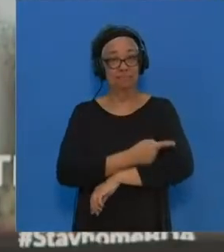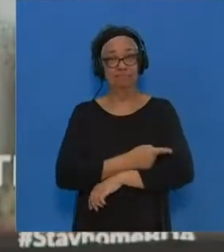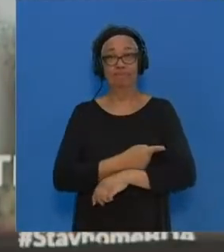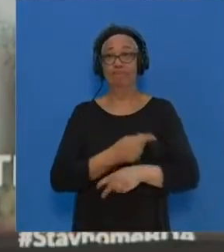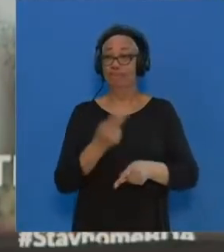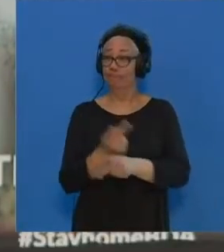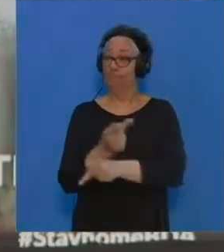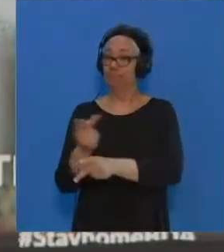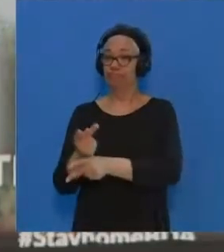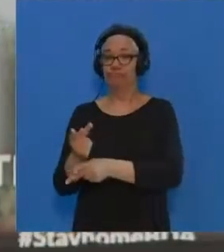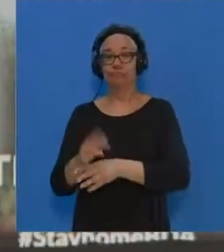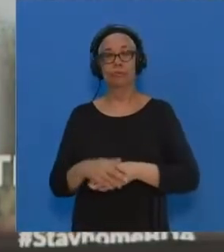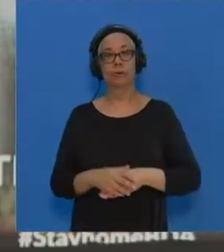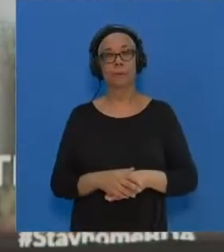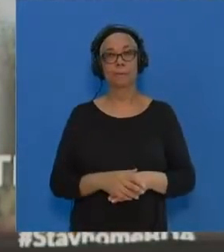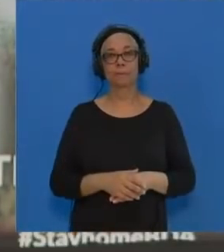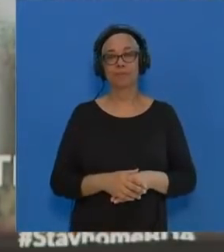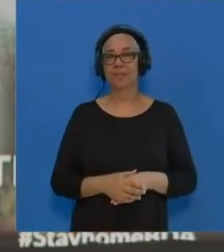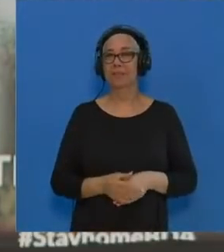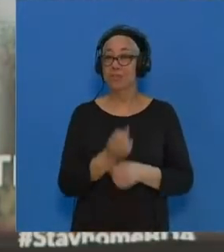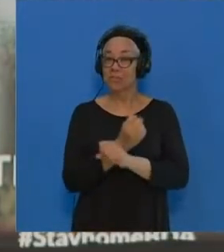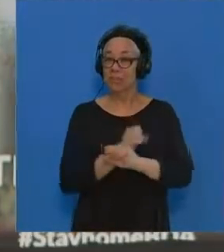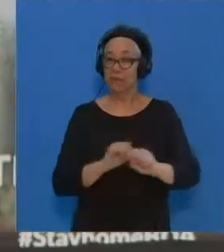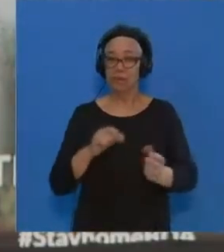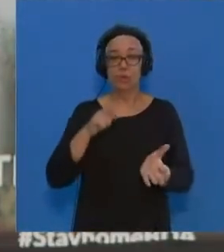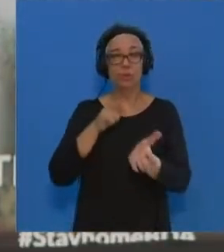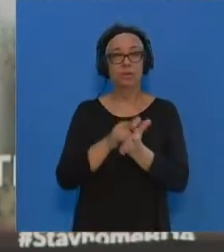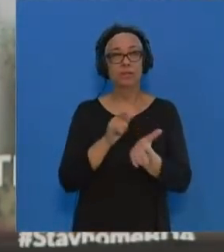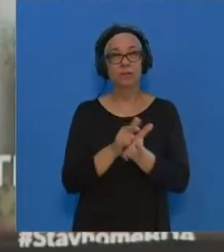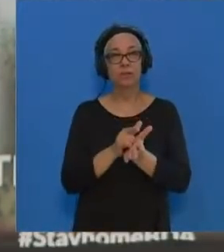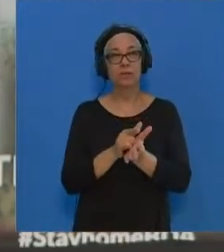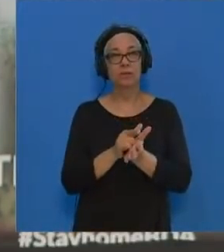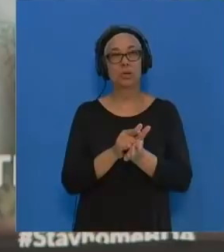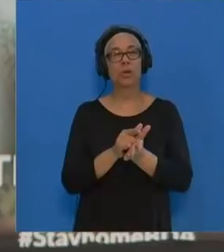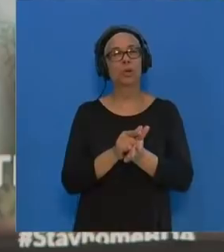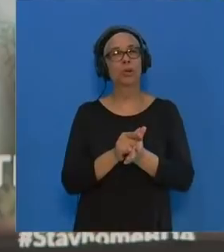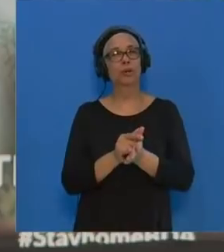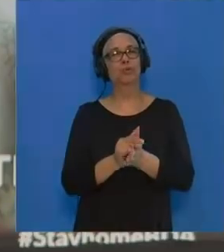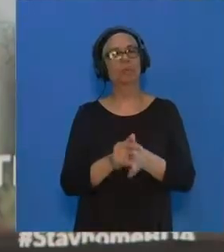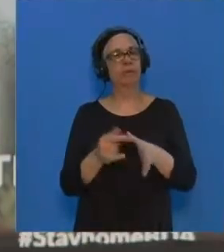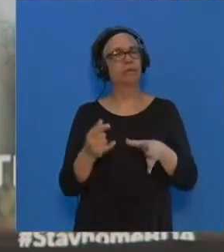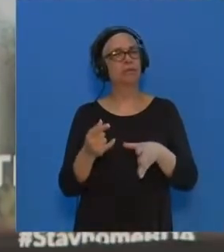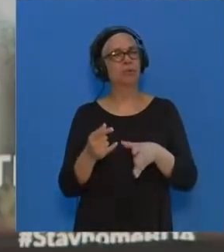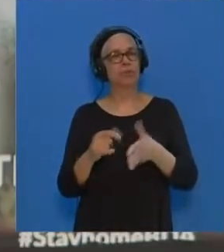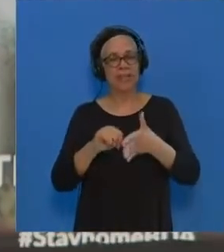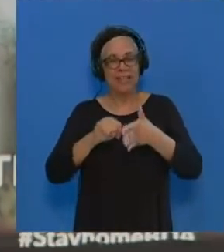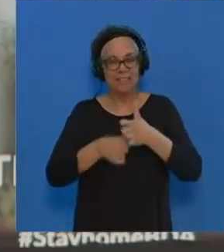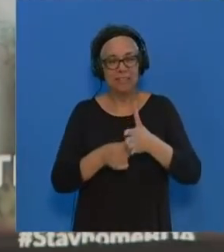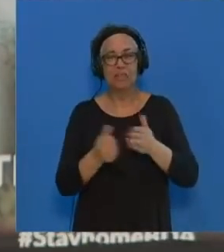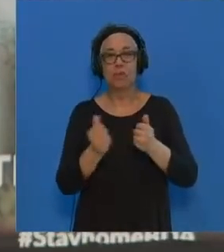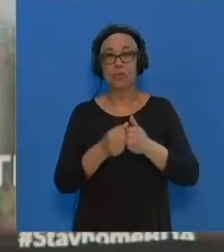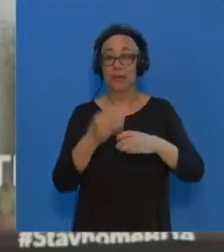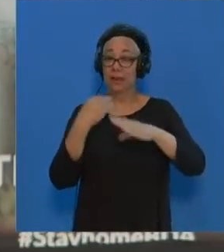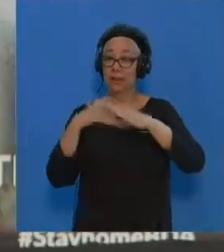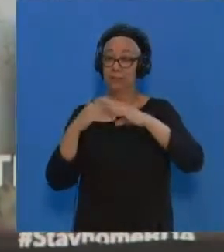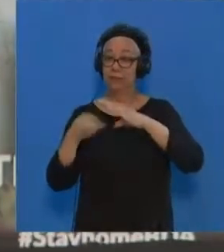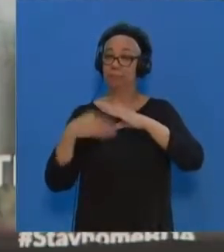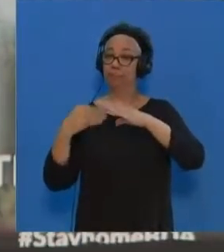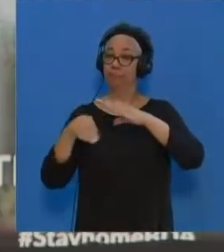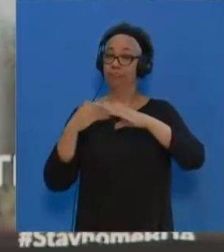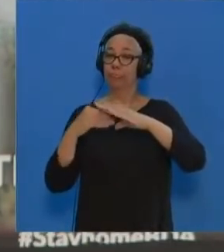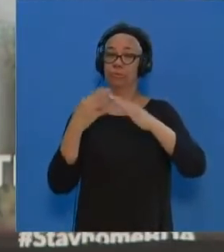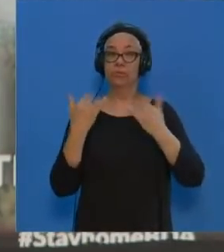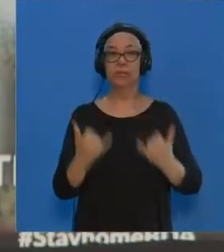to safely reopen the airport and restart our tourism season was underscored by an email I received earlier today.